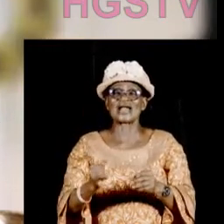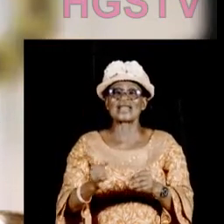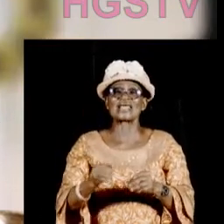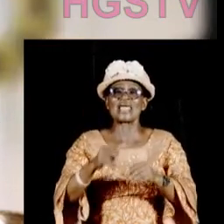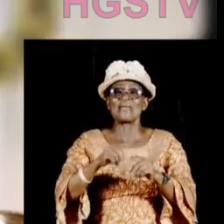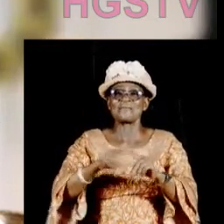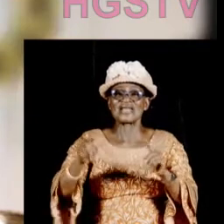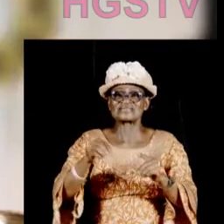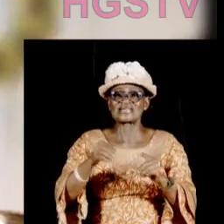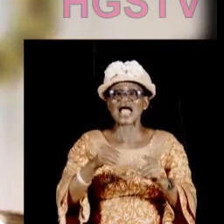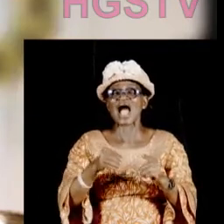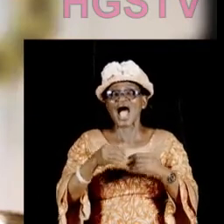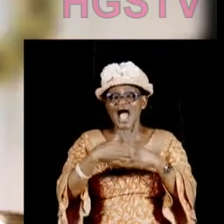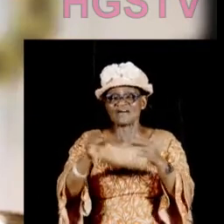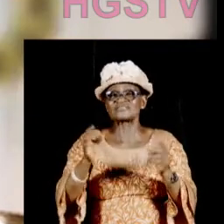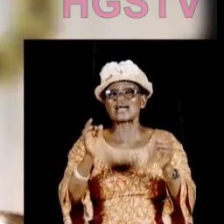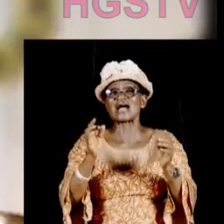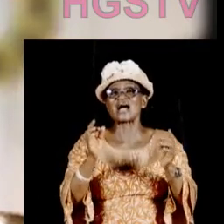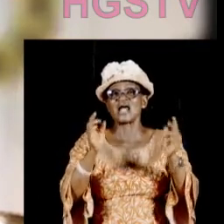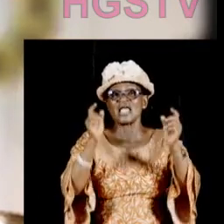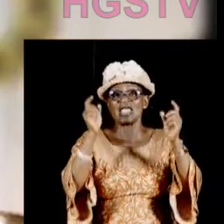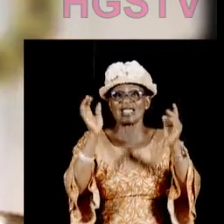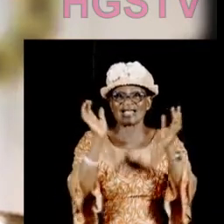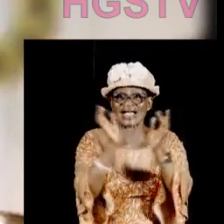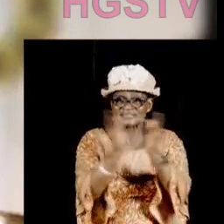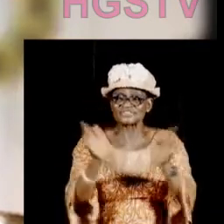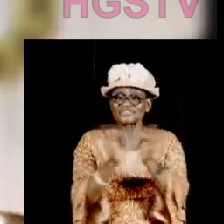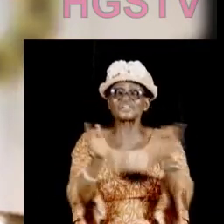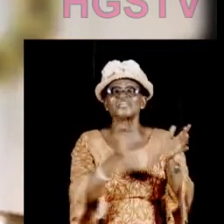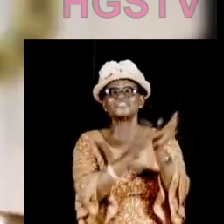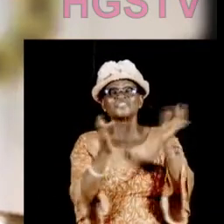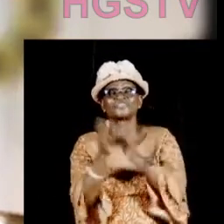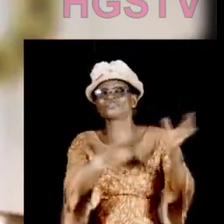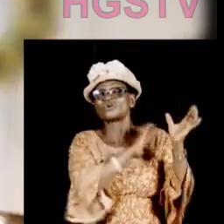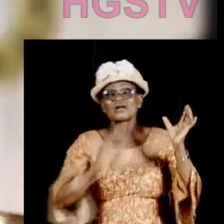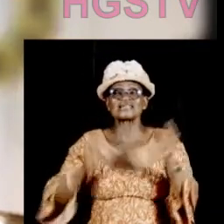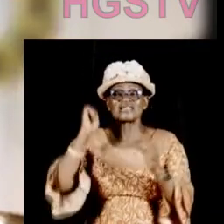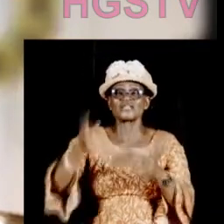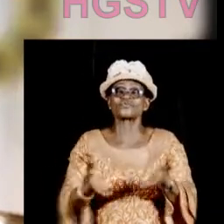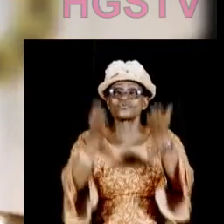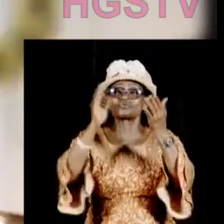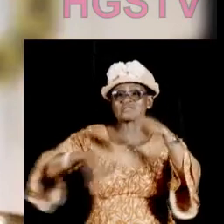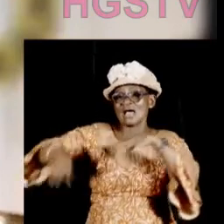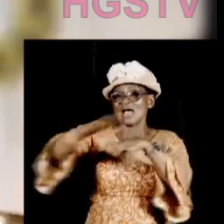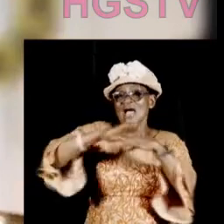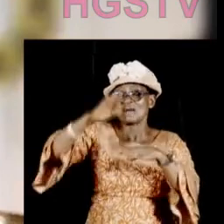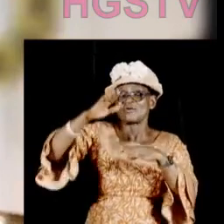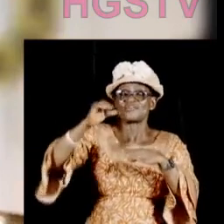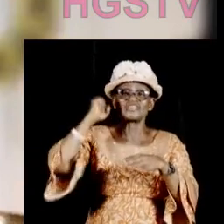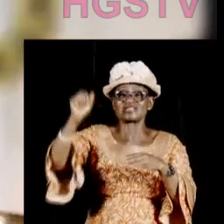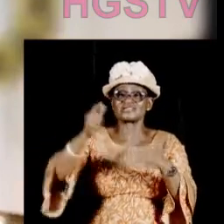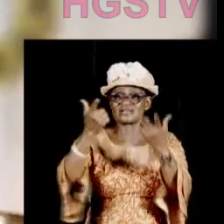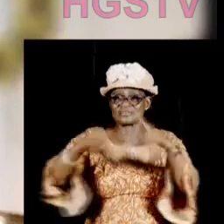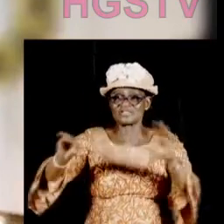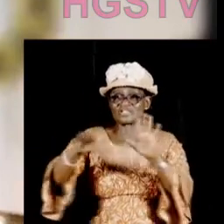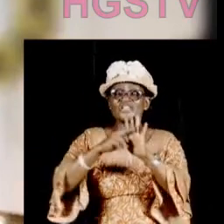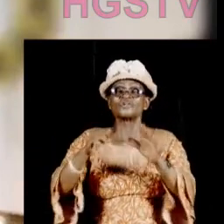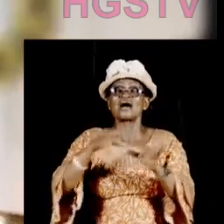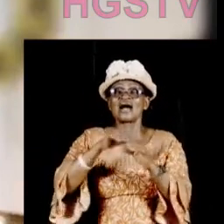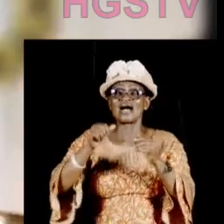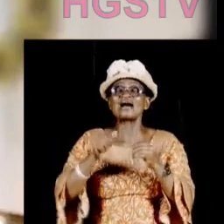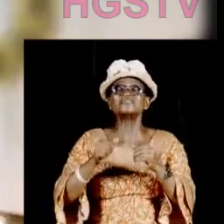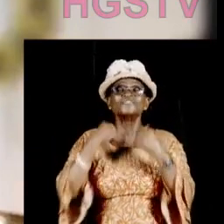after encountering Jesus Christ, he rose above his limitation and reproach. You too will